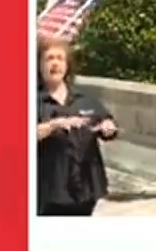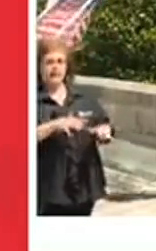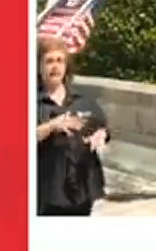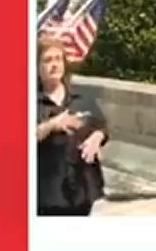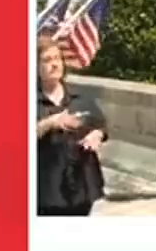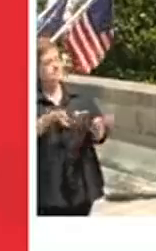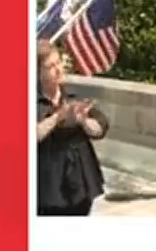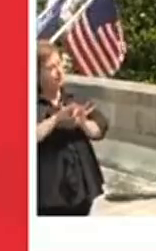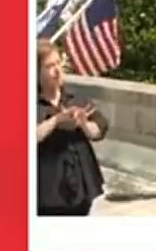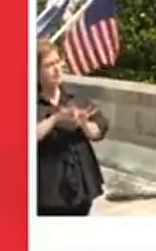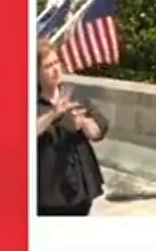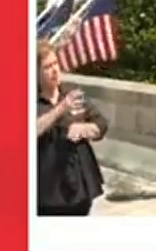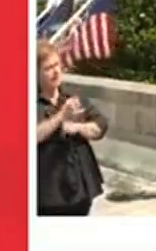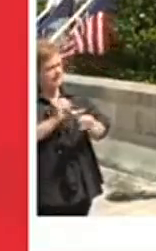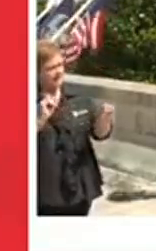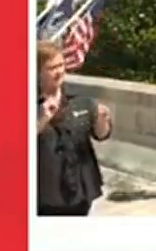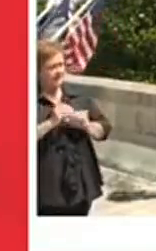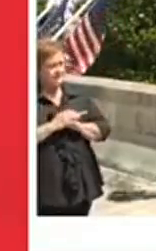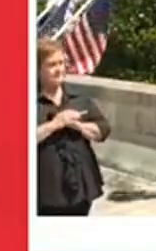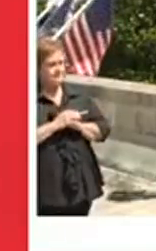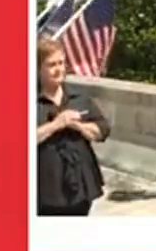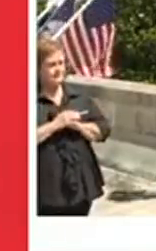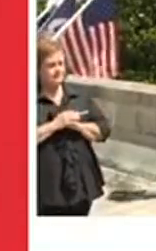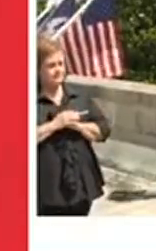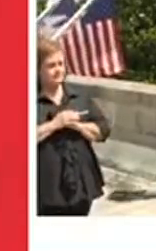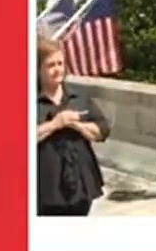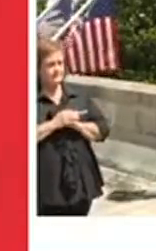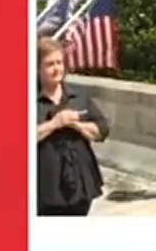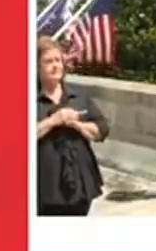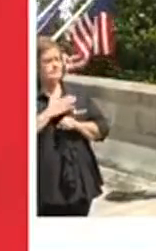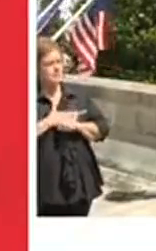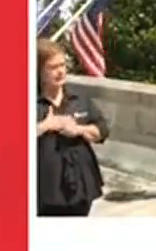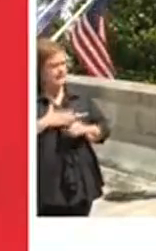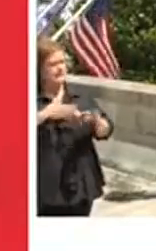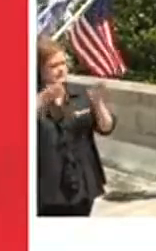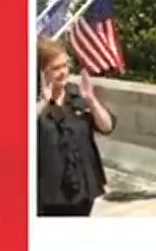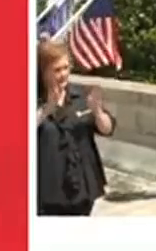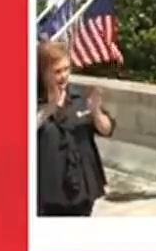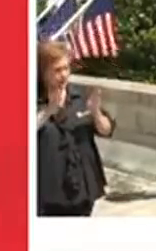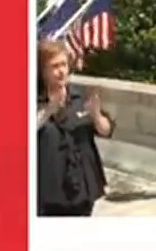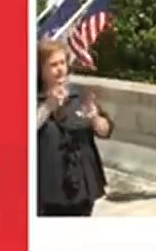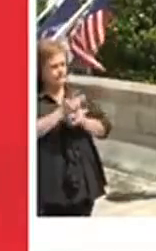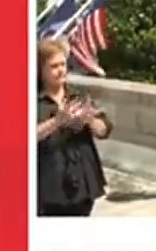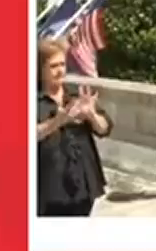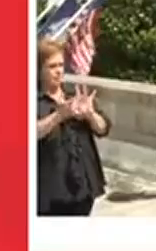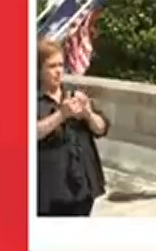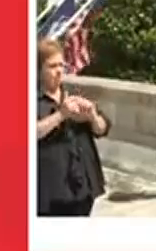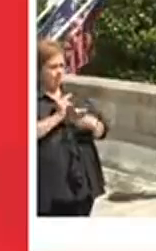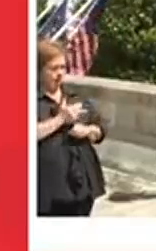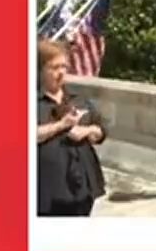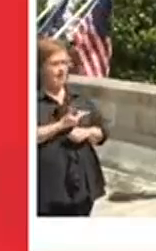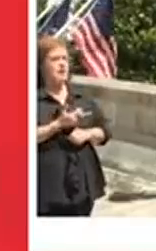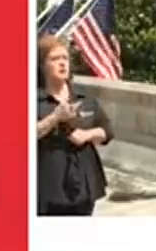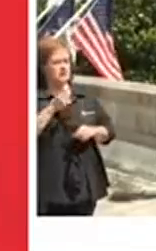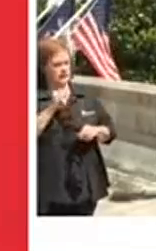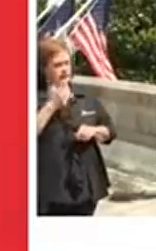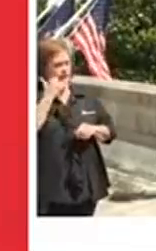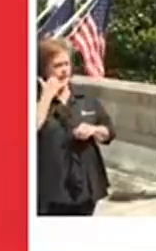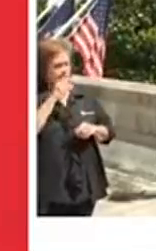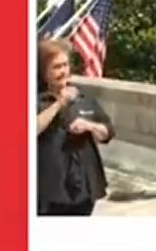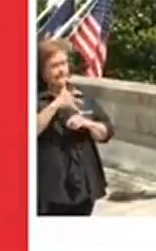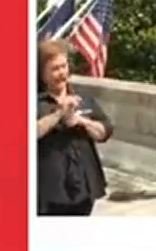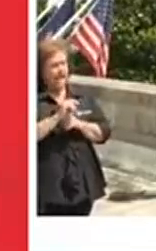first. And now is the time to pay attention and stay connected. As the mayor mentioned, you can text Cristobal